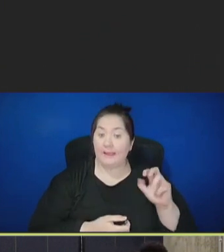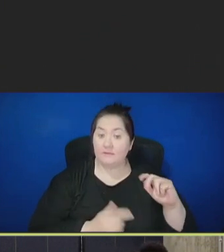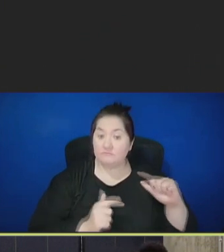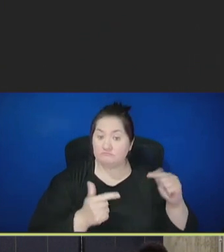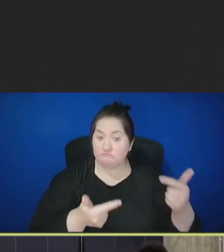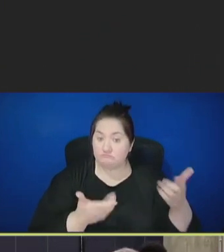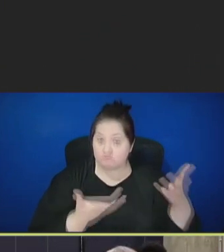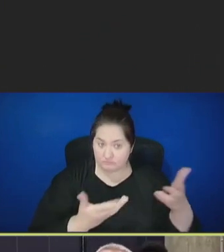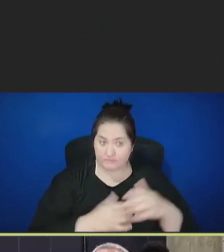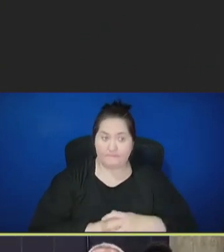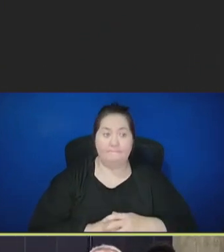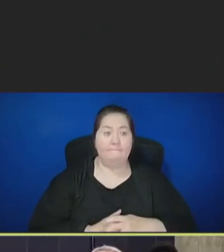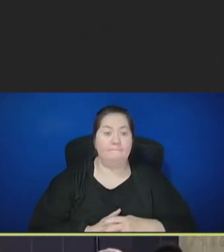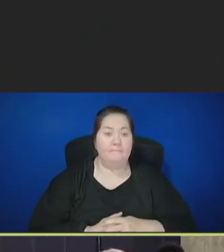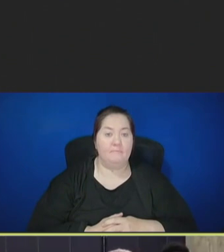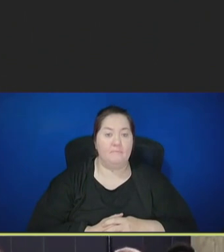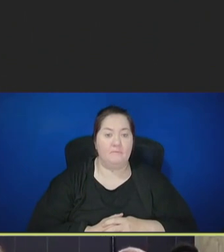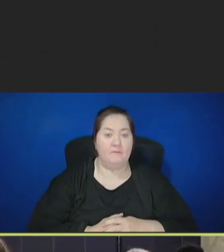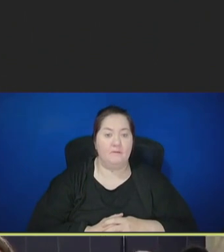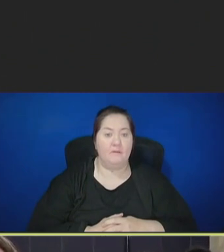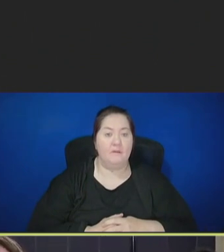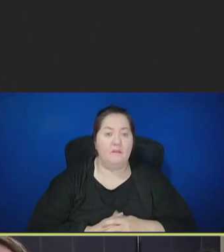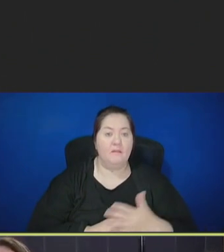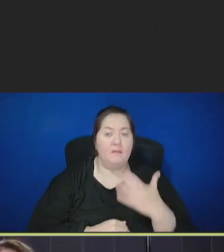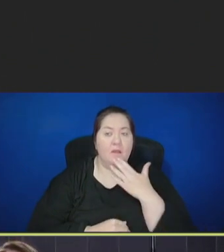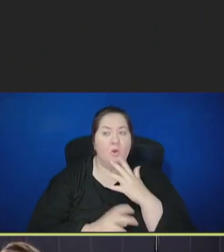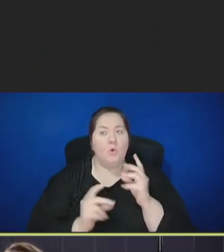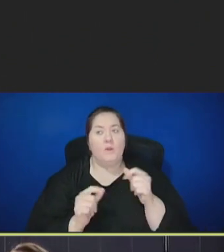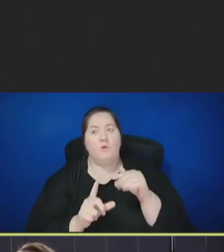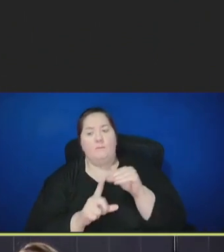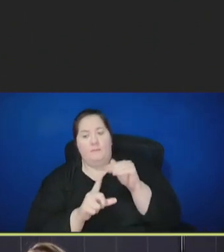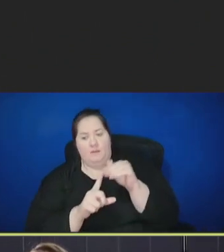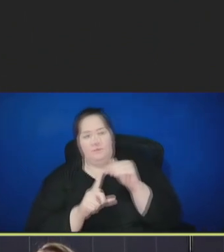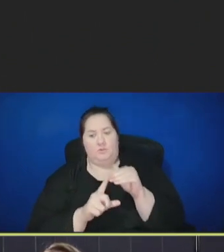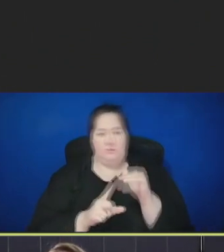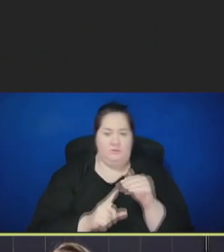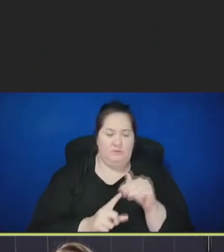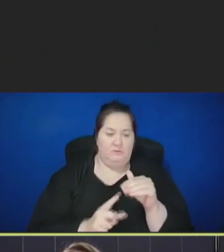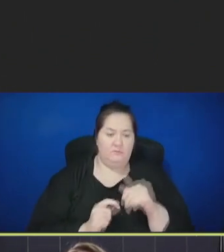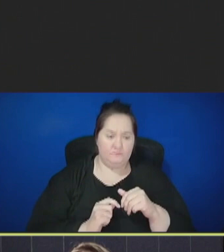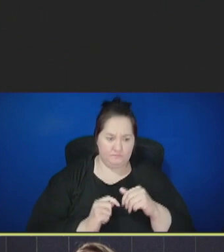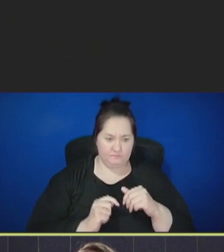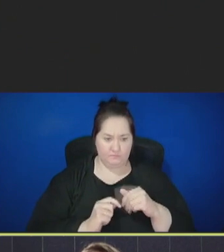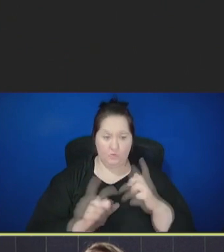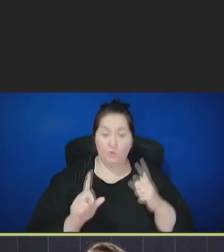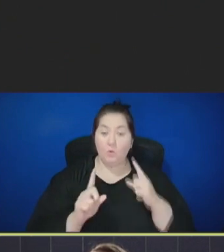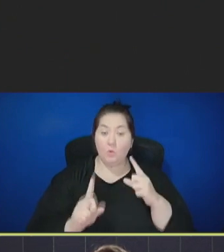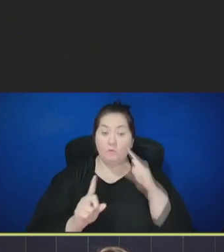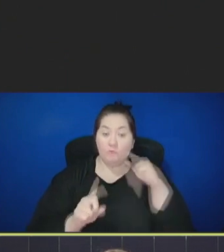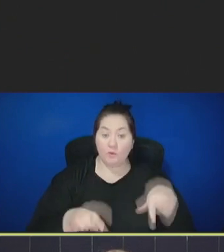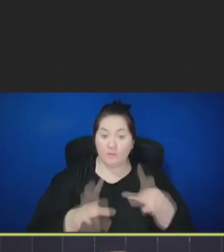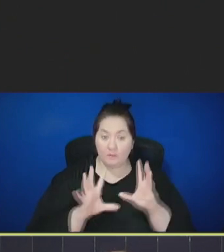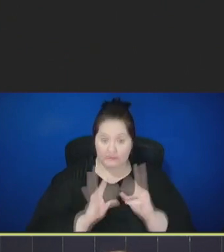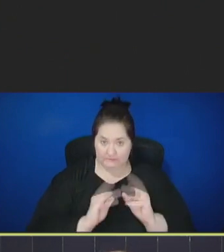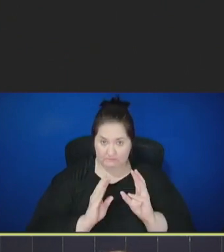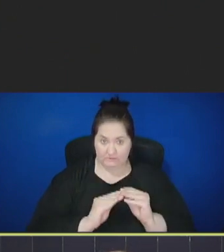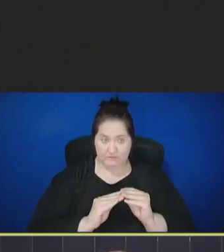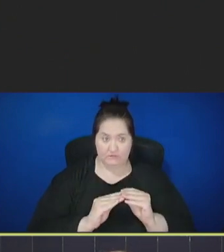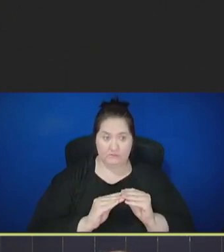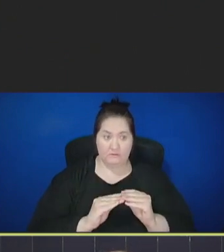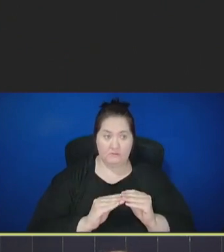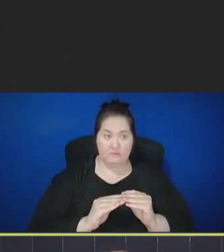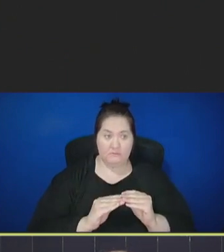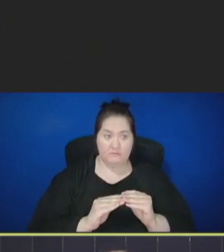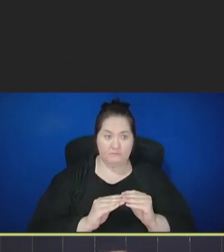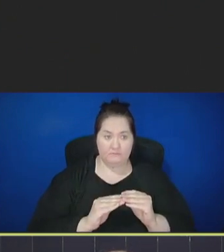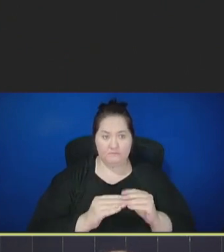floor. Thank you. So just as a quick reminder, our goals for this meeting were to